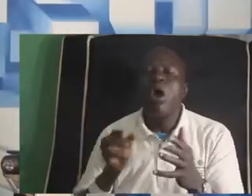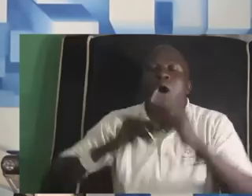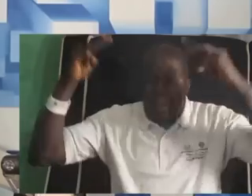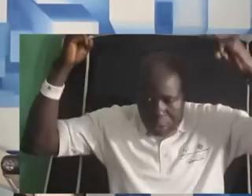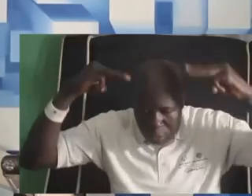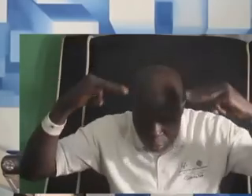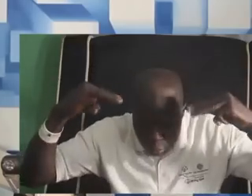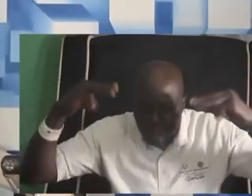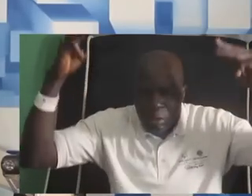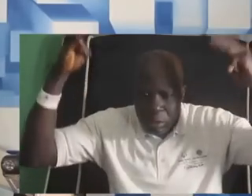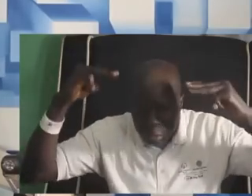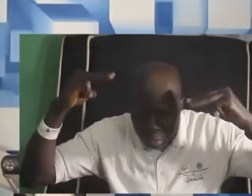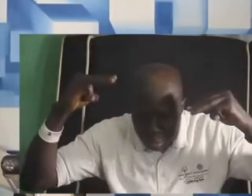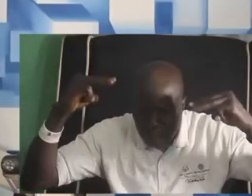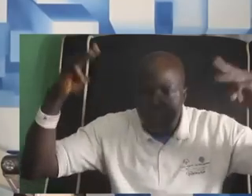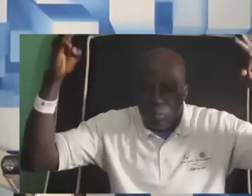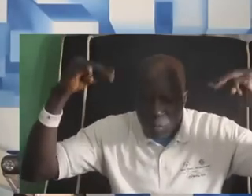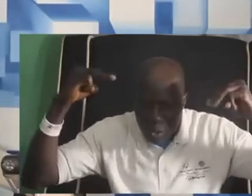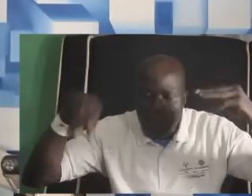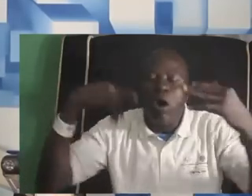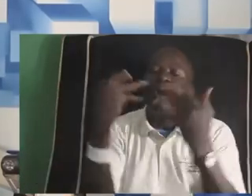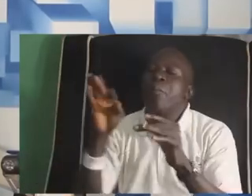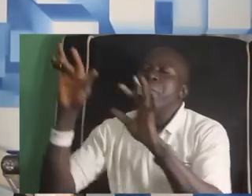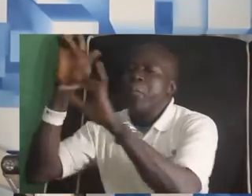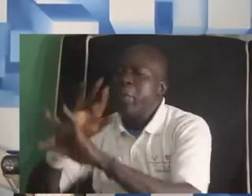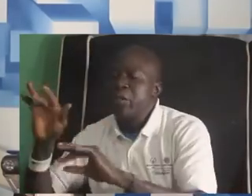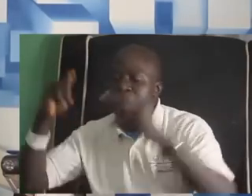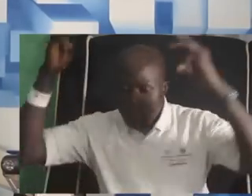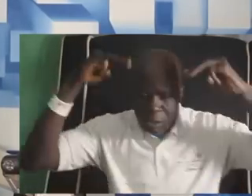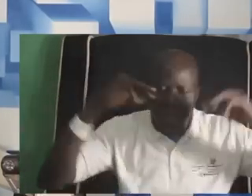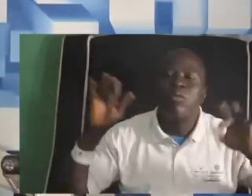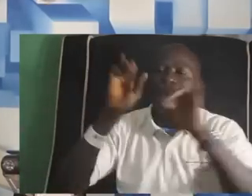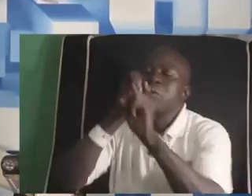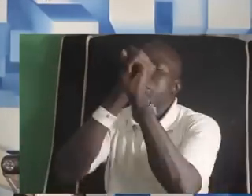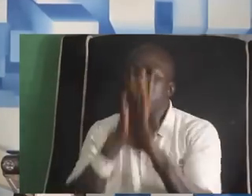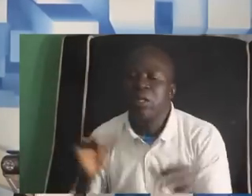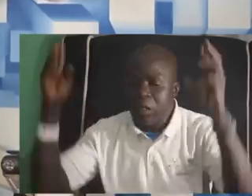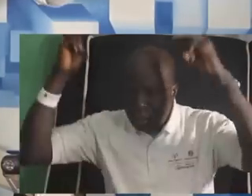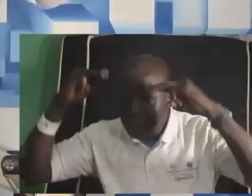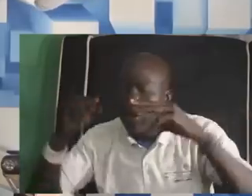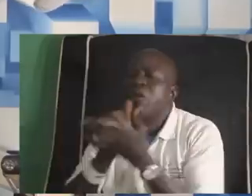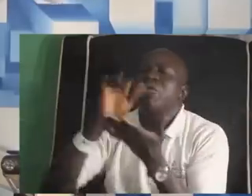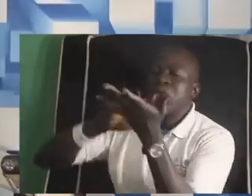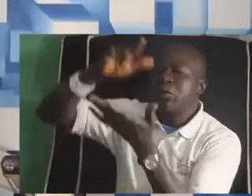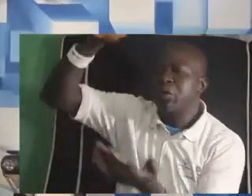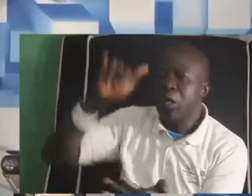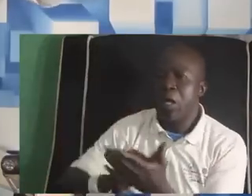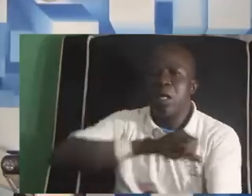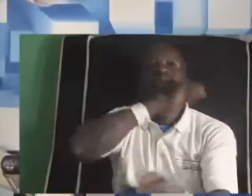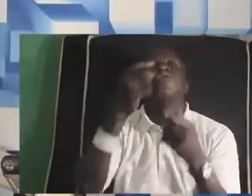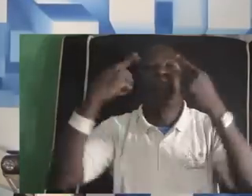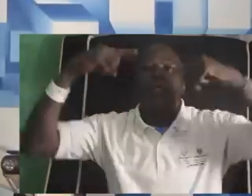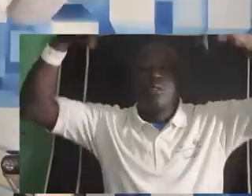IRI. IRI. IRI. IRI of mercy. IRI buko. IRI of blessing. IRI of go. IRI of